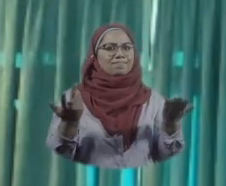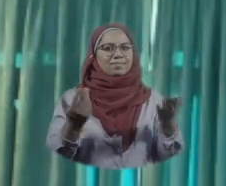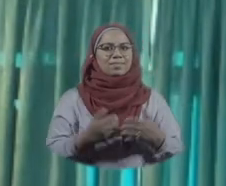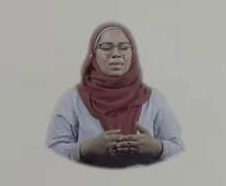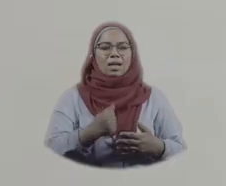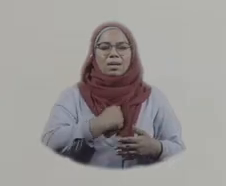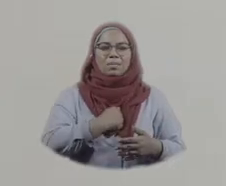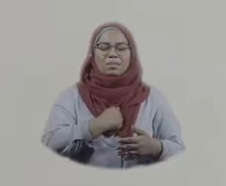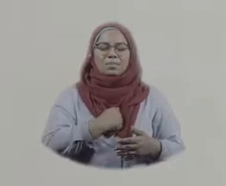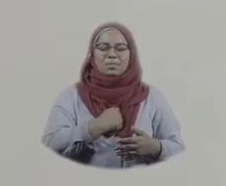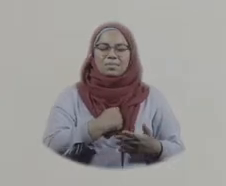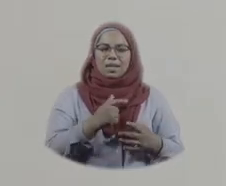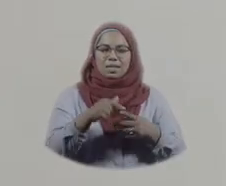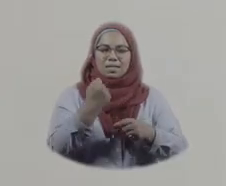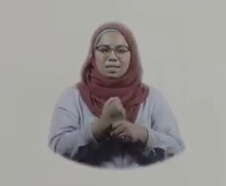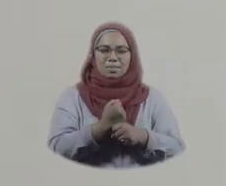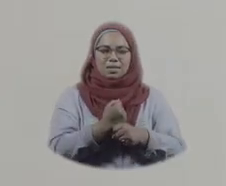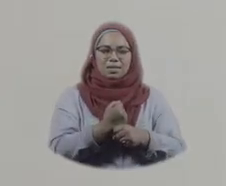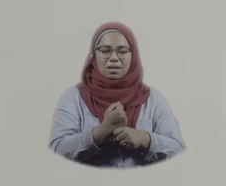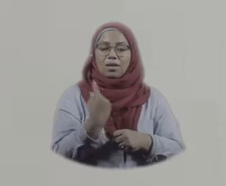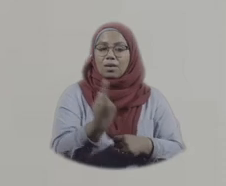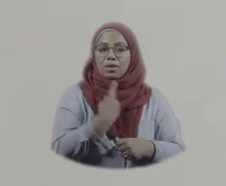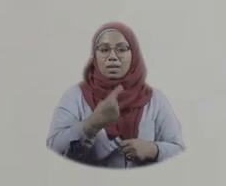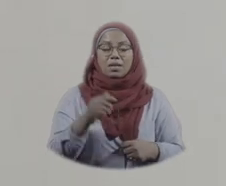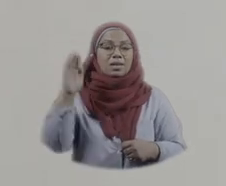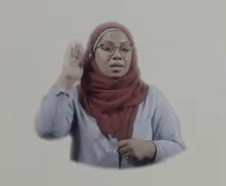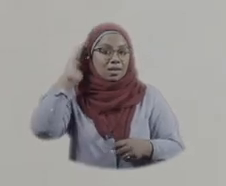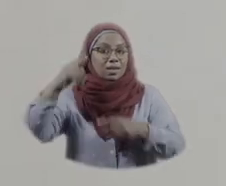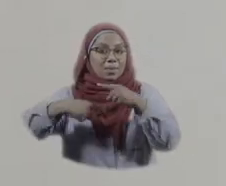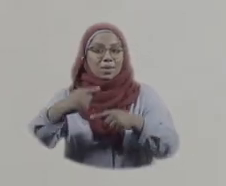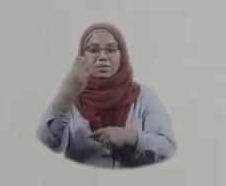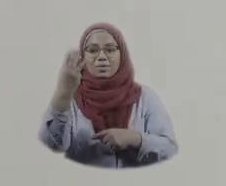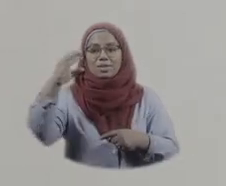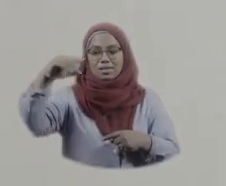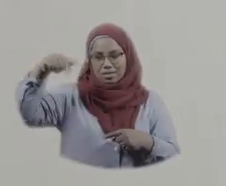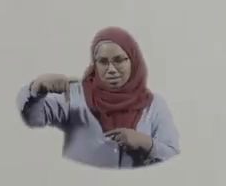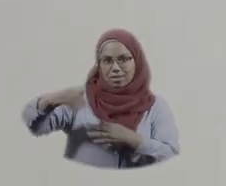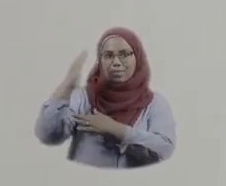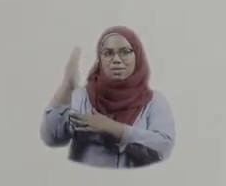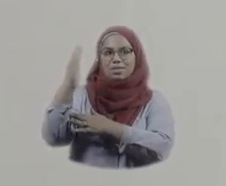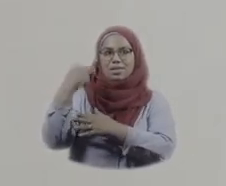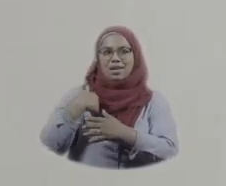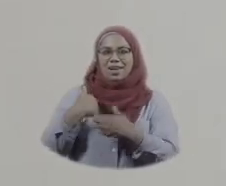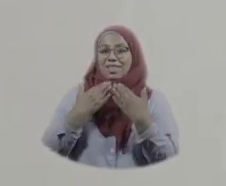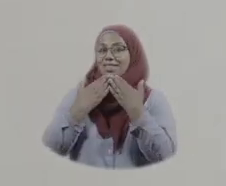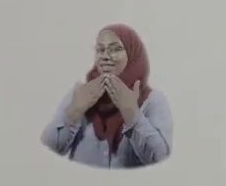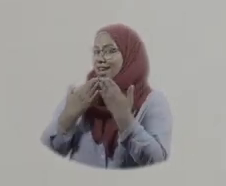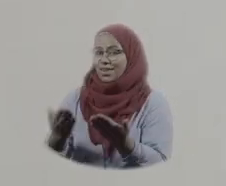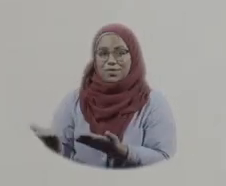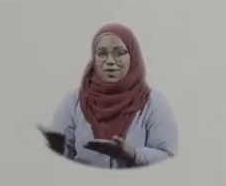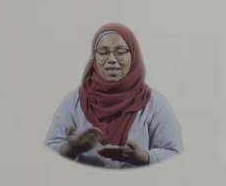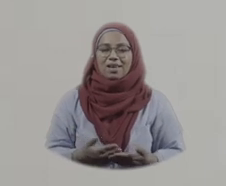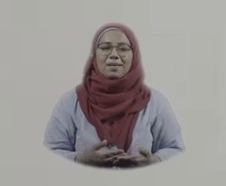for addiction? Me personally, I only heard about the 3C model from this show, so I really